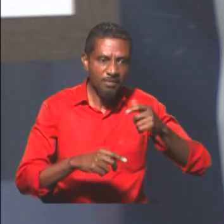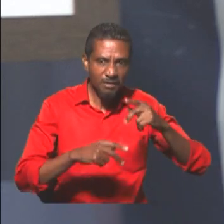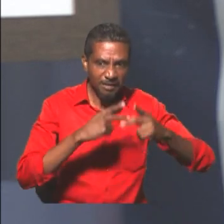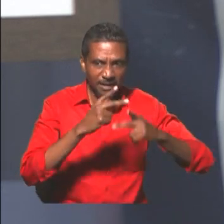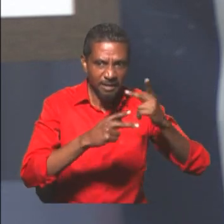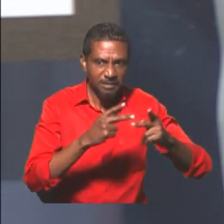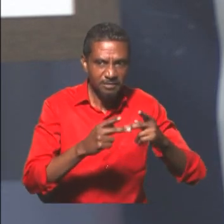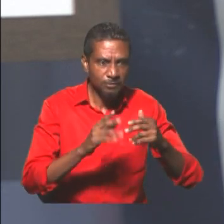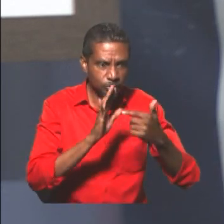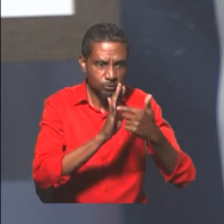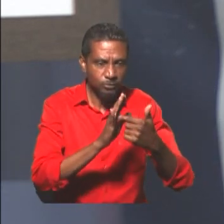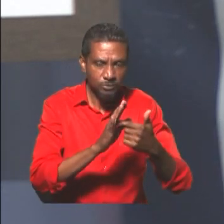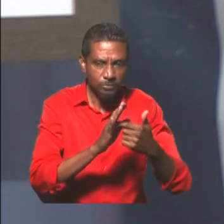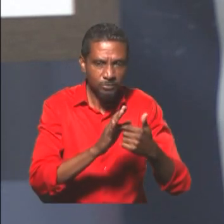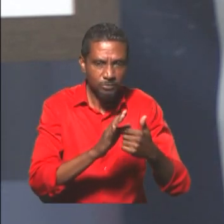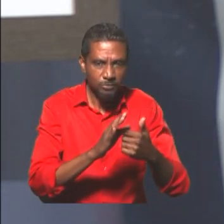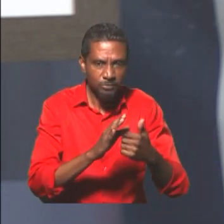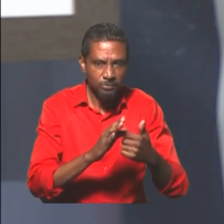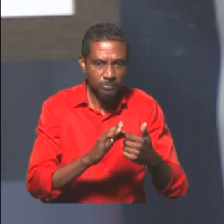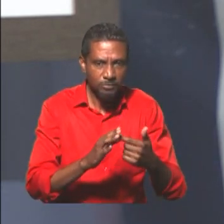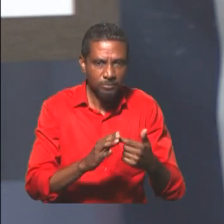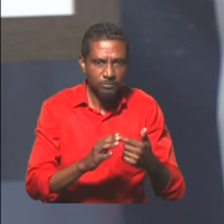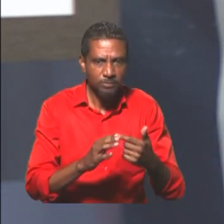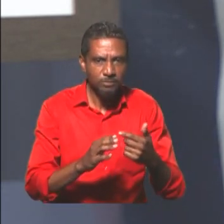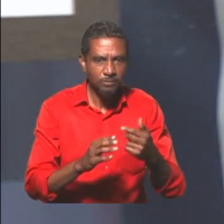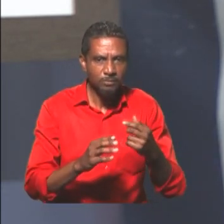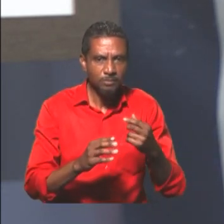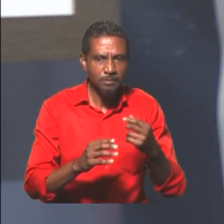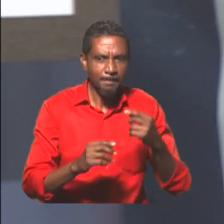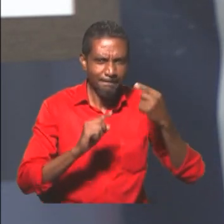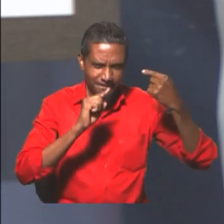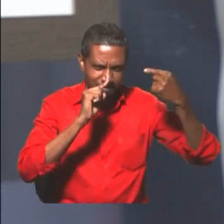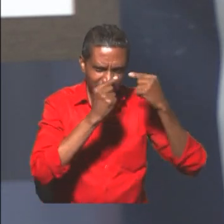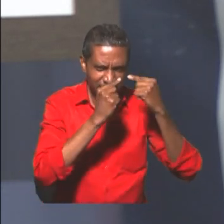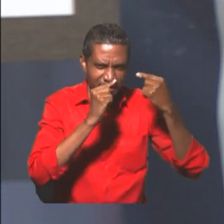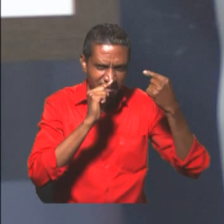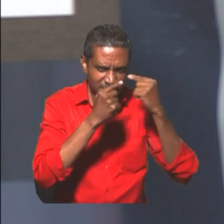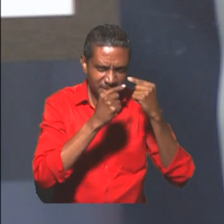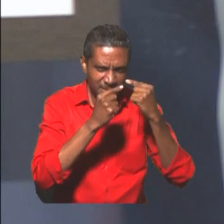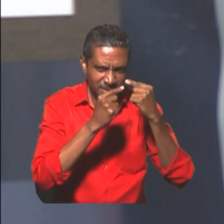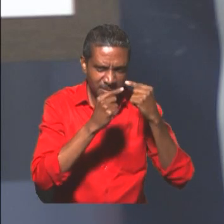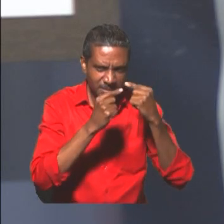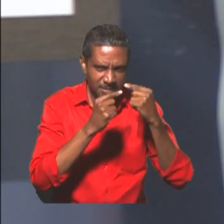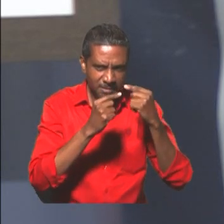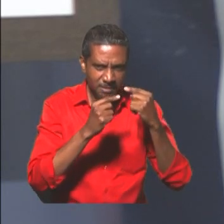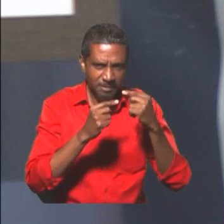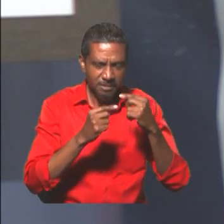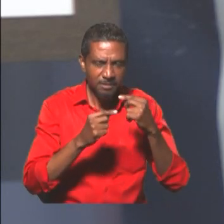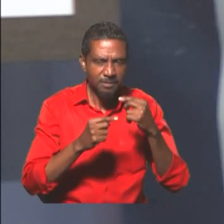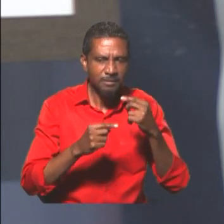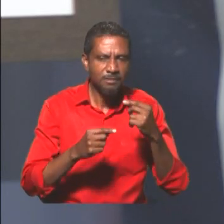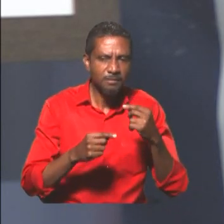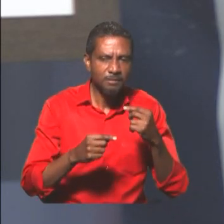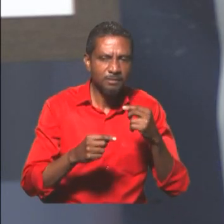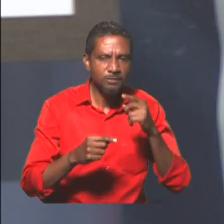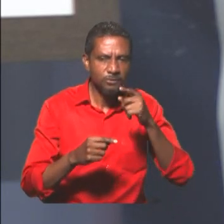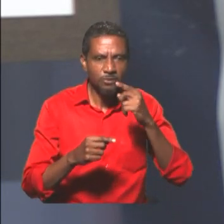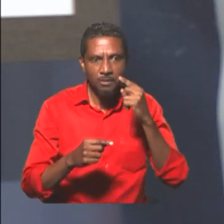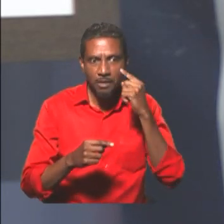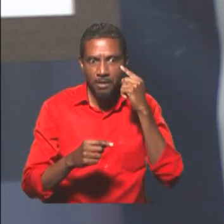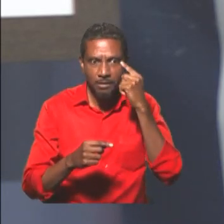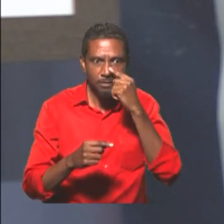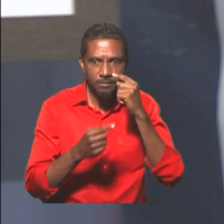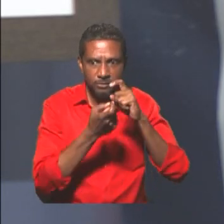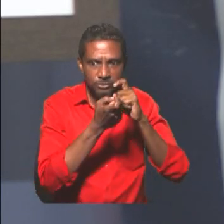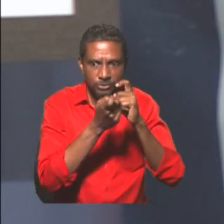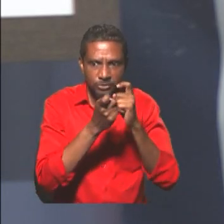with symptoms, such as close-angle glaucoma. You'll get like pain in the eyes, you'll see halos around lights, the vision will start to change as well in terms